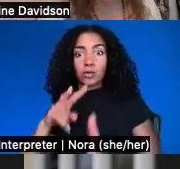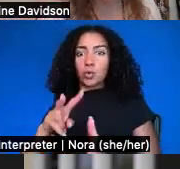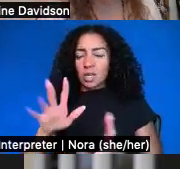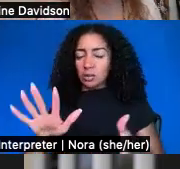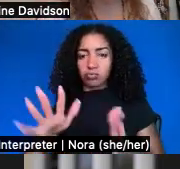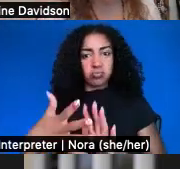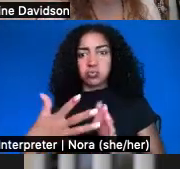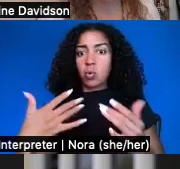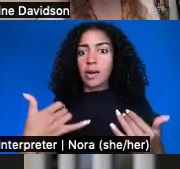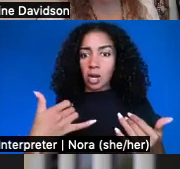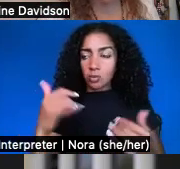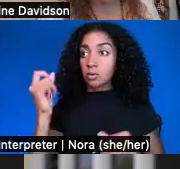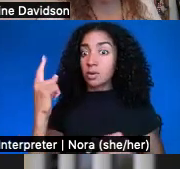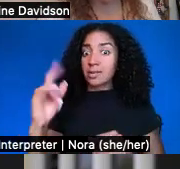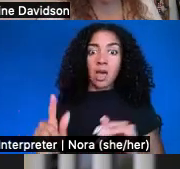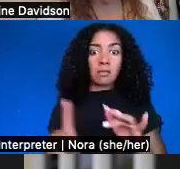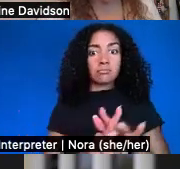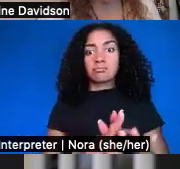can we do as advocates to